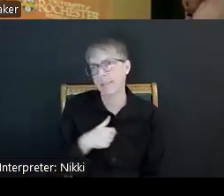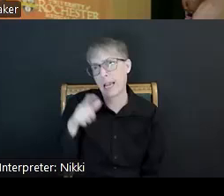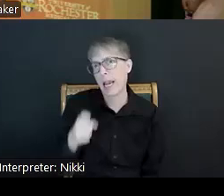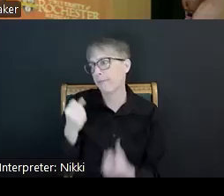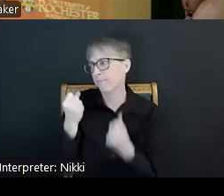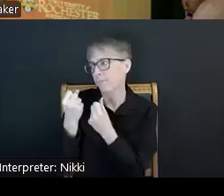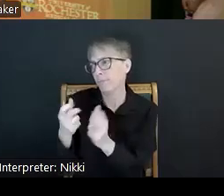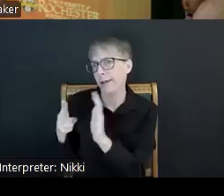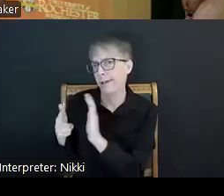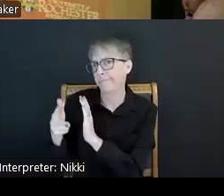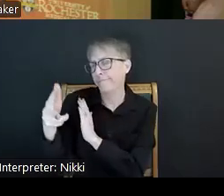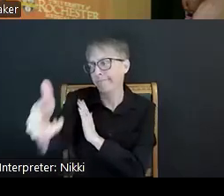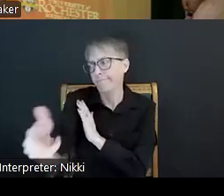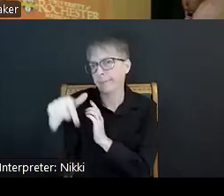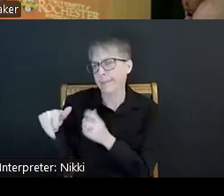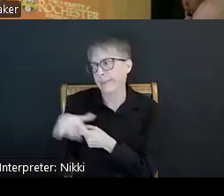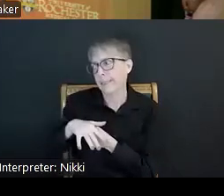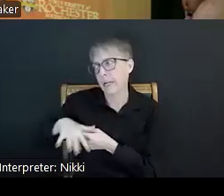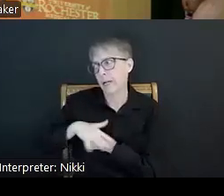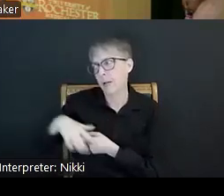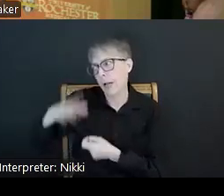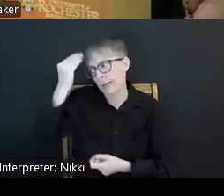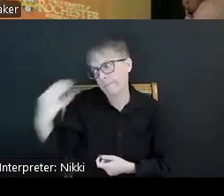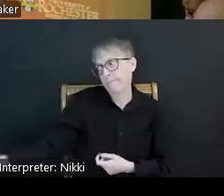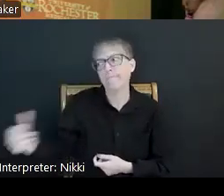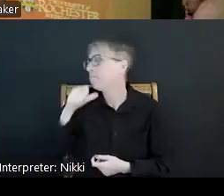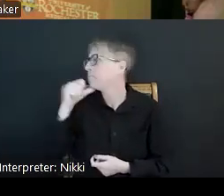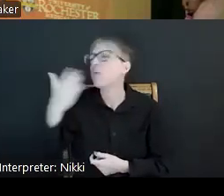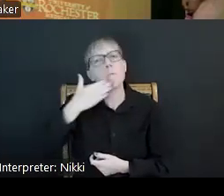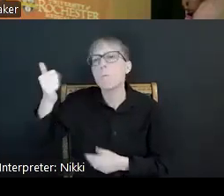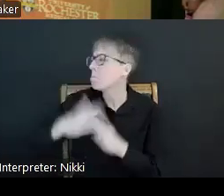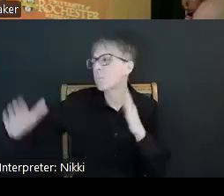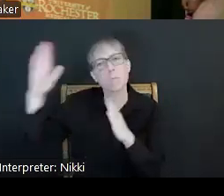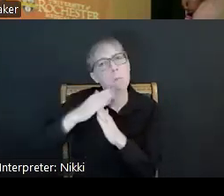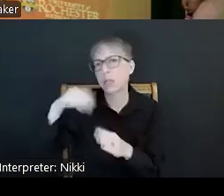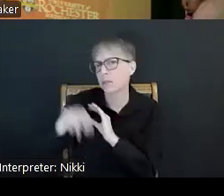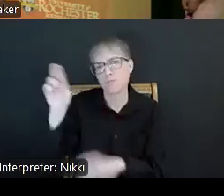neighborhood. I want you to know that this is not the best we have in Rochester."